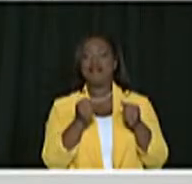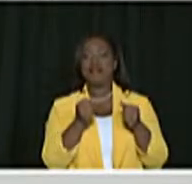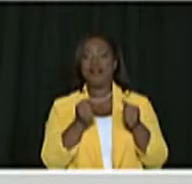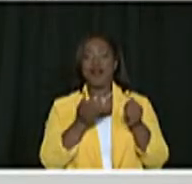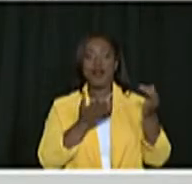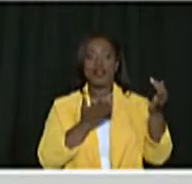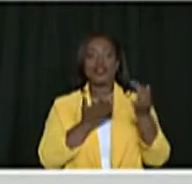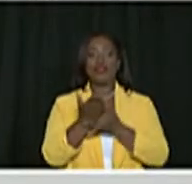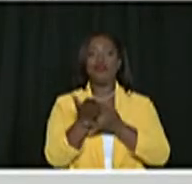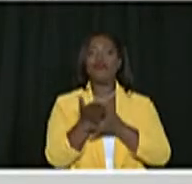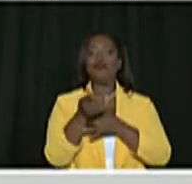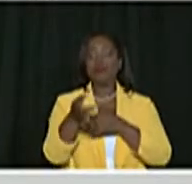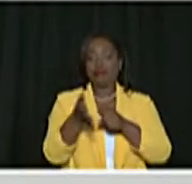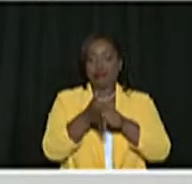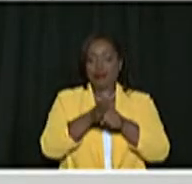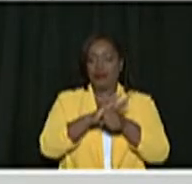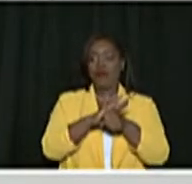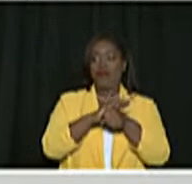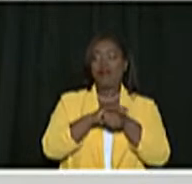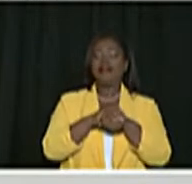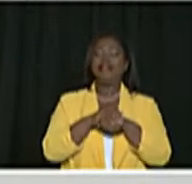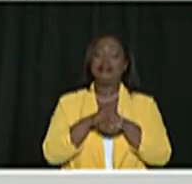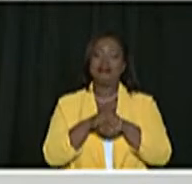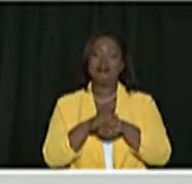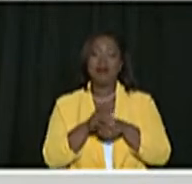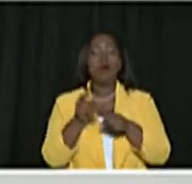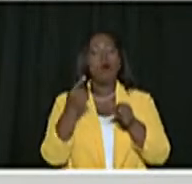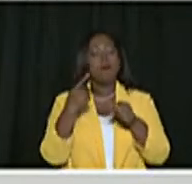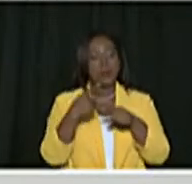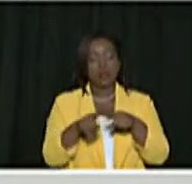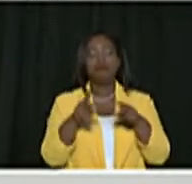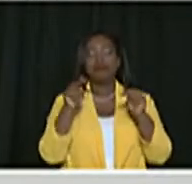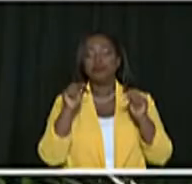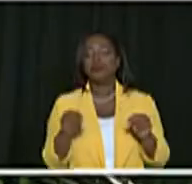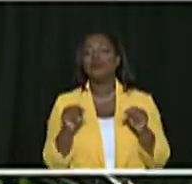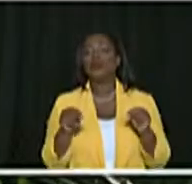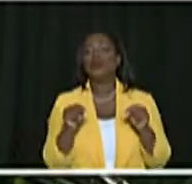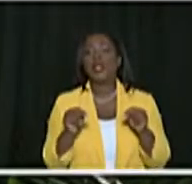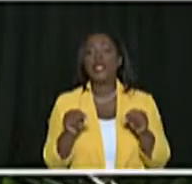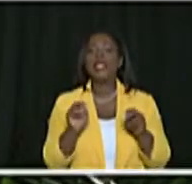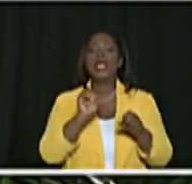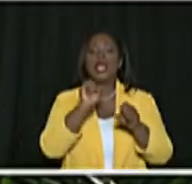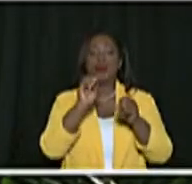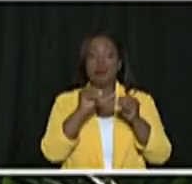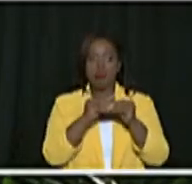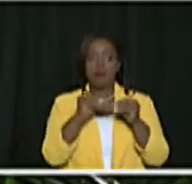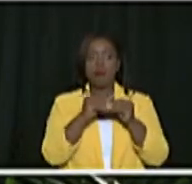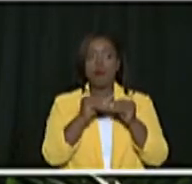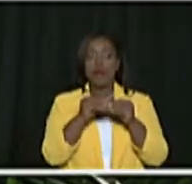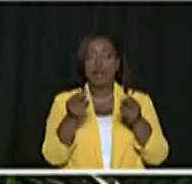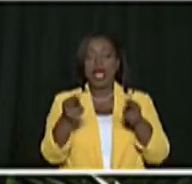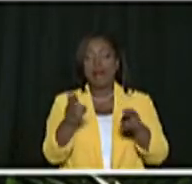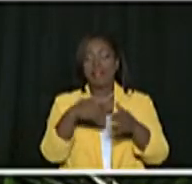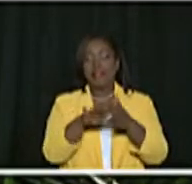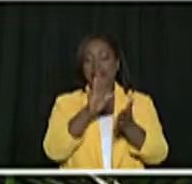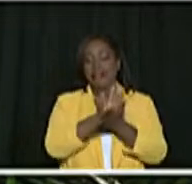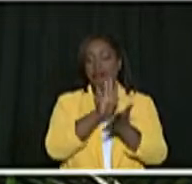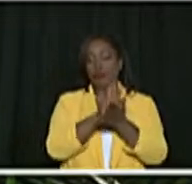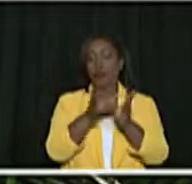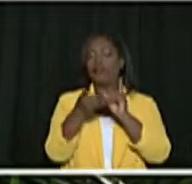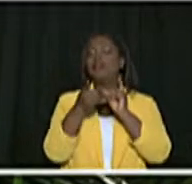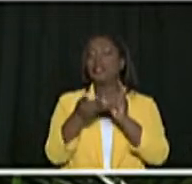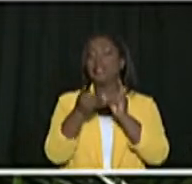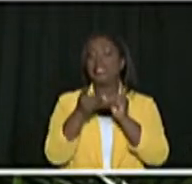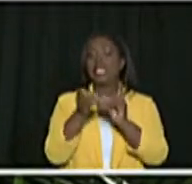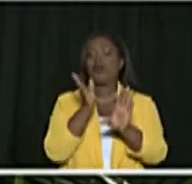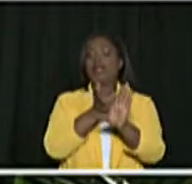have that special assistance within our schools to deal with any psychosocial impacts that will present, which we suspect and we're planning will present